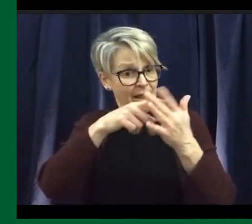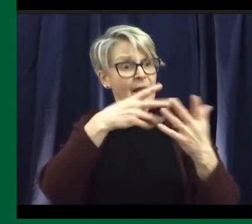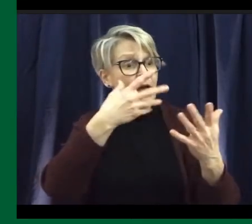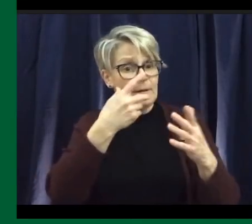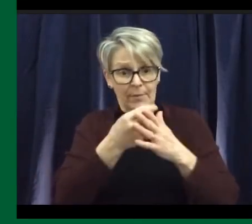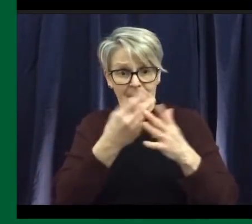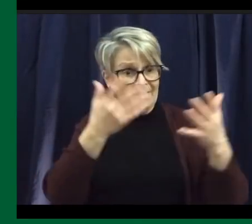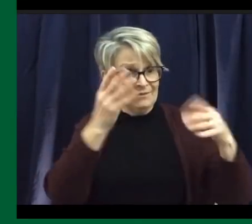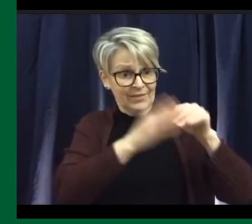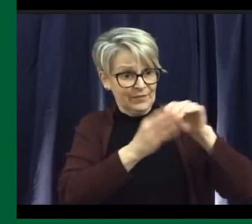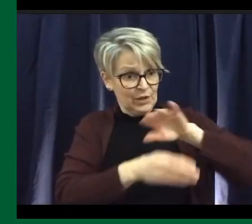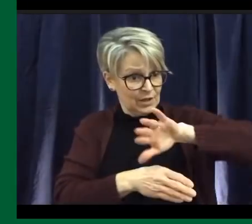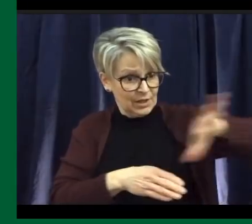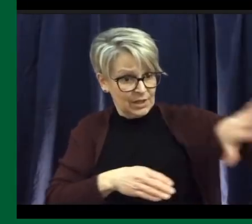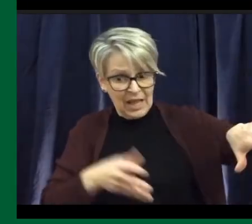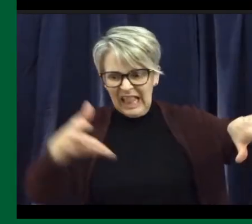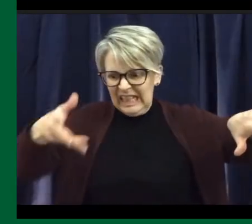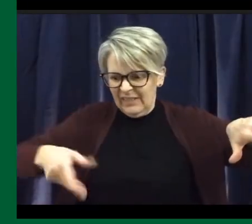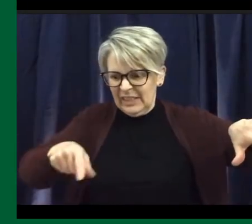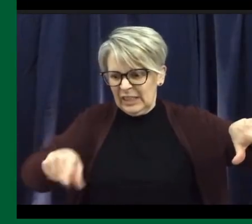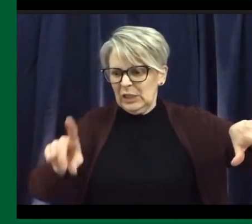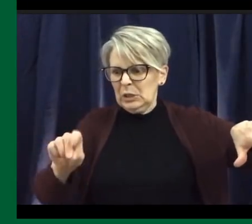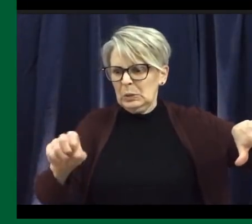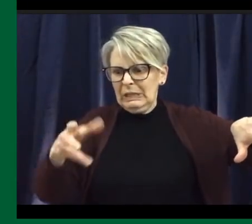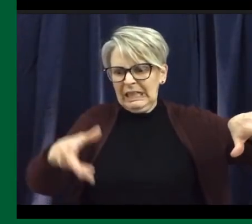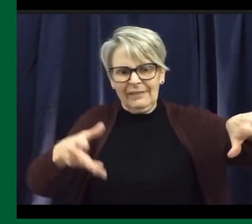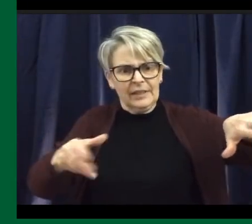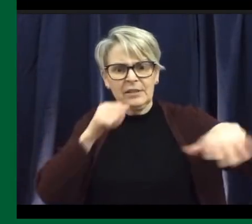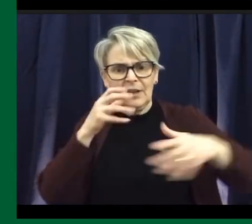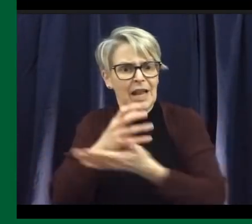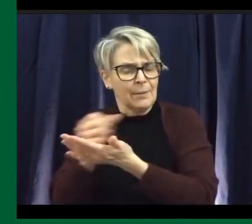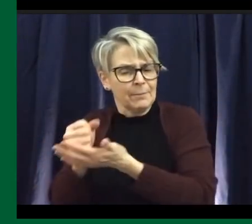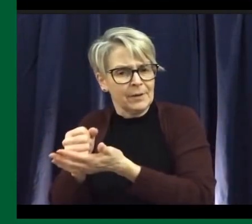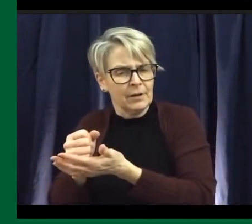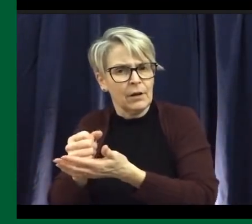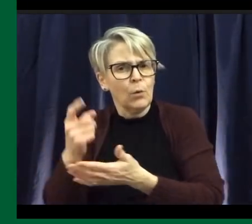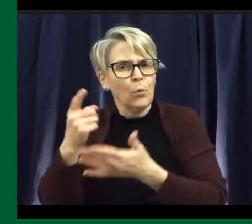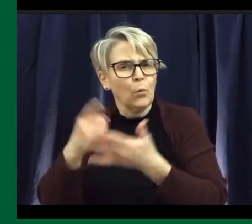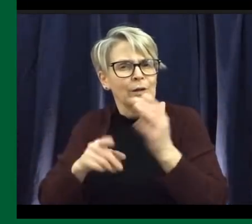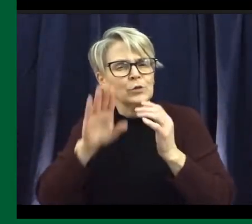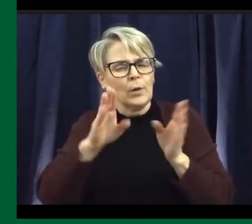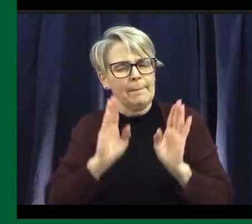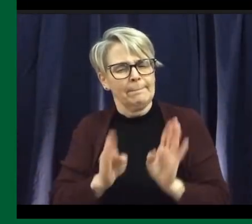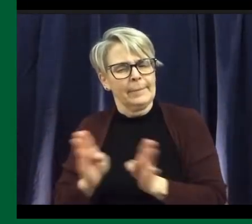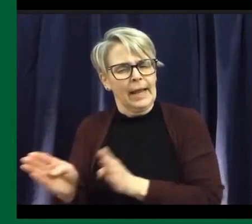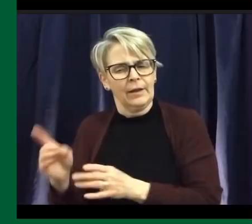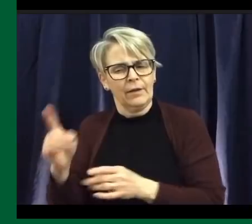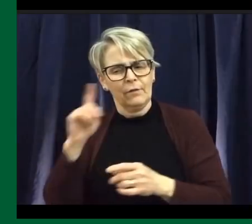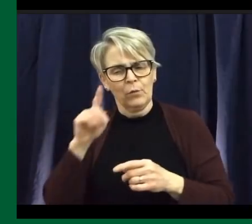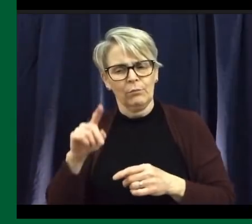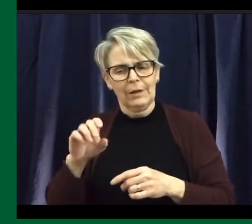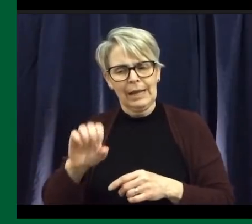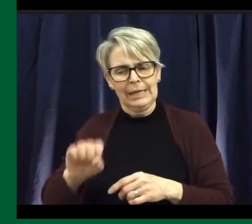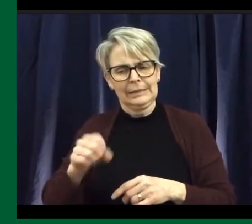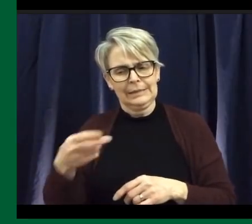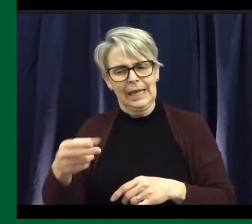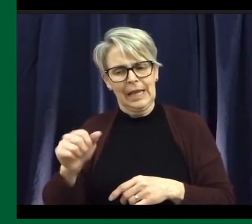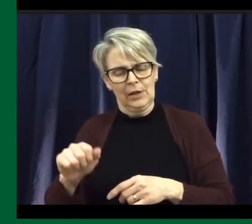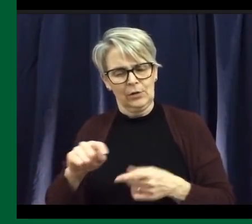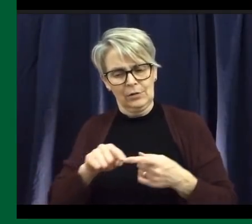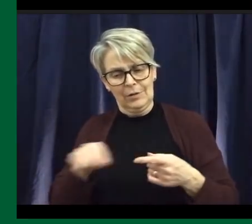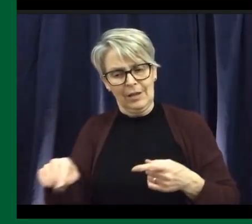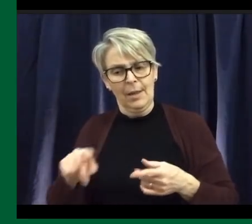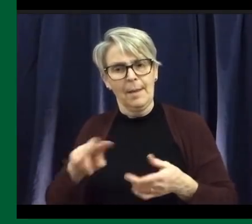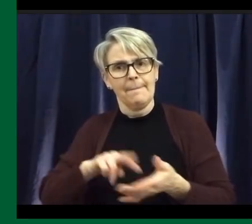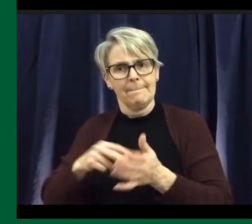have you, and there are doses left over. What specific plans does the health authority have to get those extra doses into the